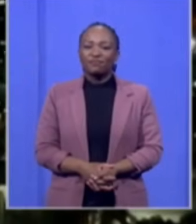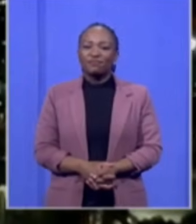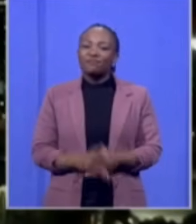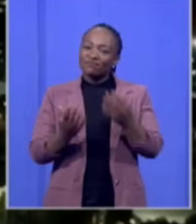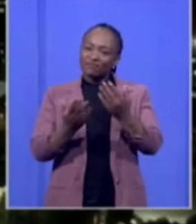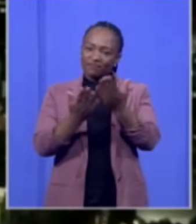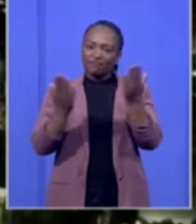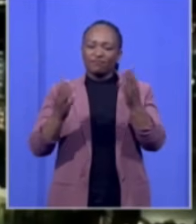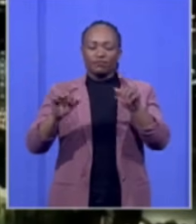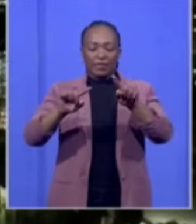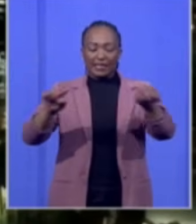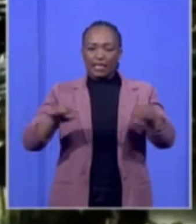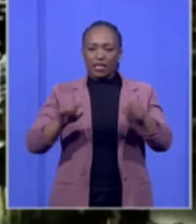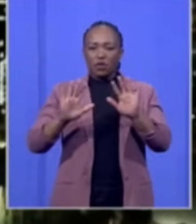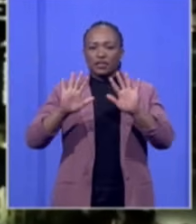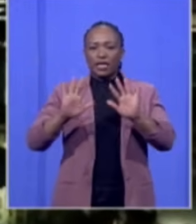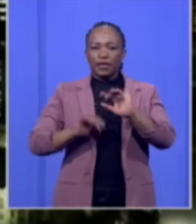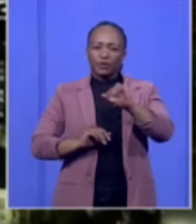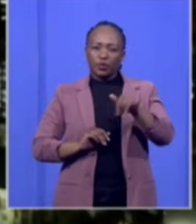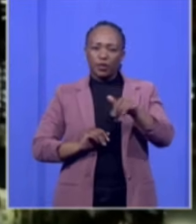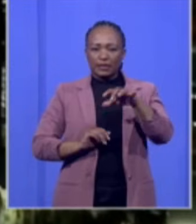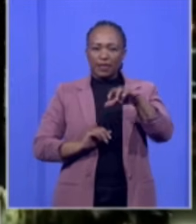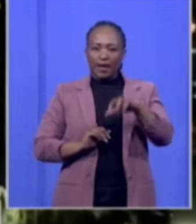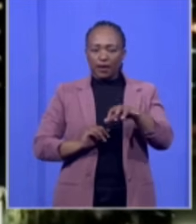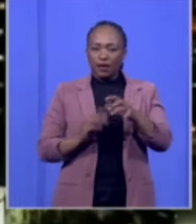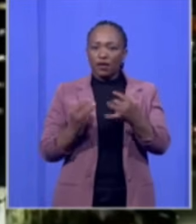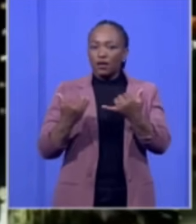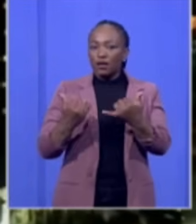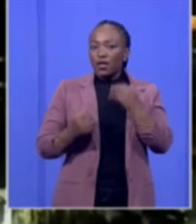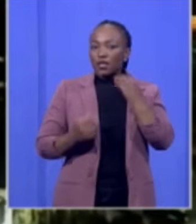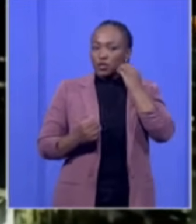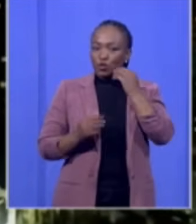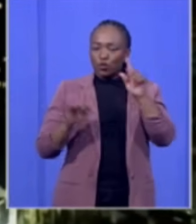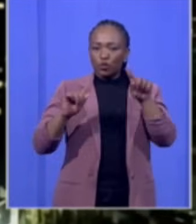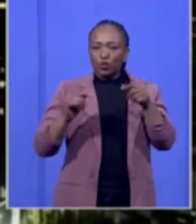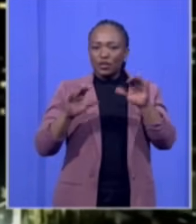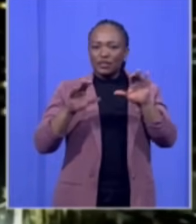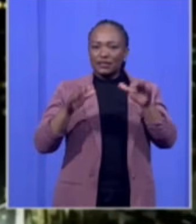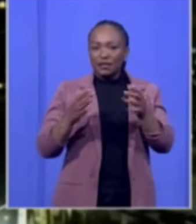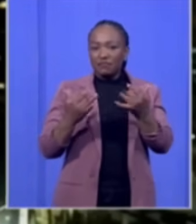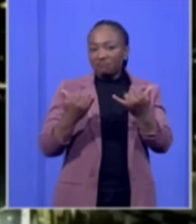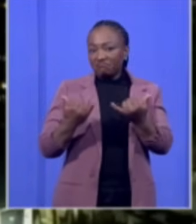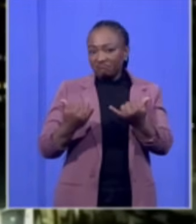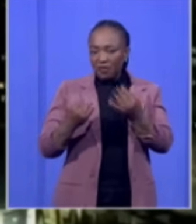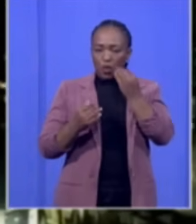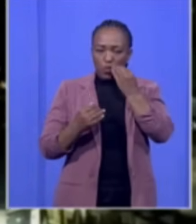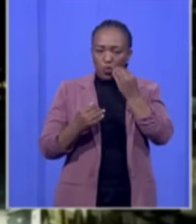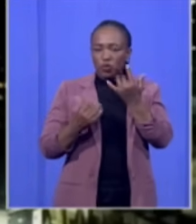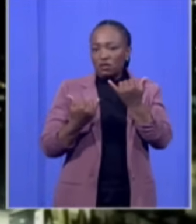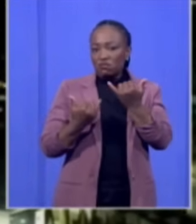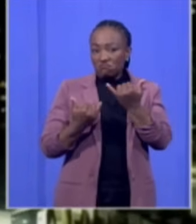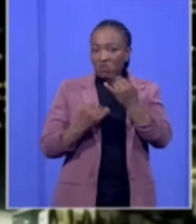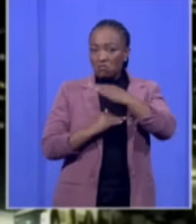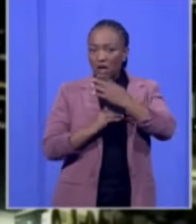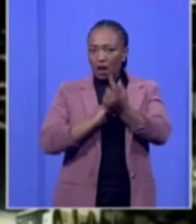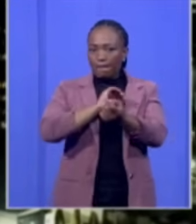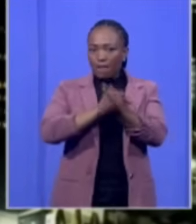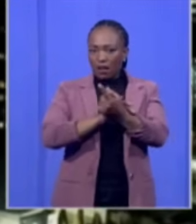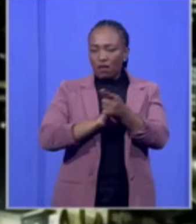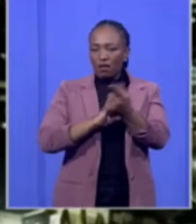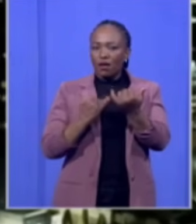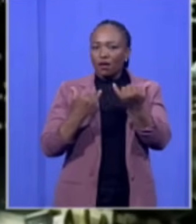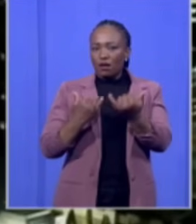Ka otloloha re le Studio 10 Auckland Park Johannesburg moifona wa ditaba tsa Sesotho o tlisetsa tsena tsa moraorao le phirimaneng ena le